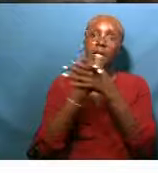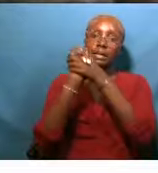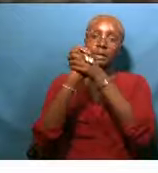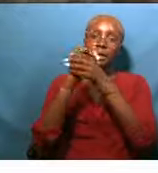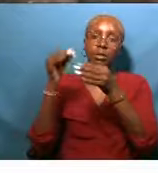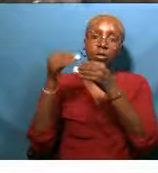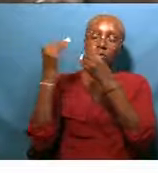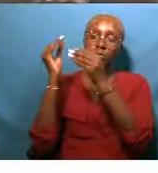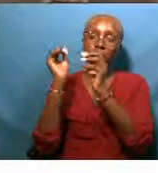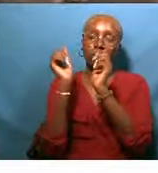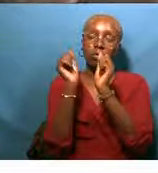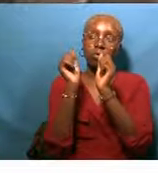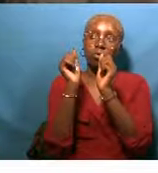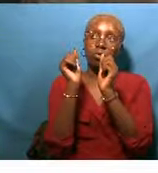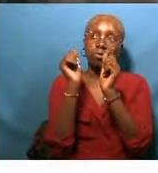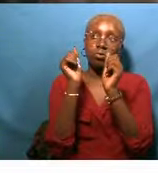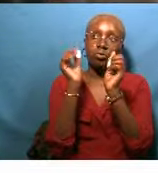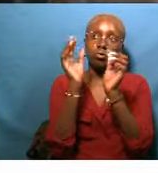family as well.